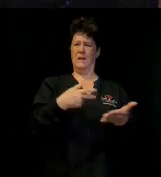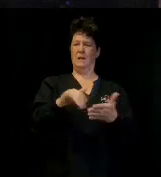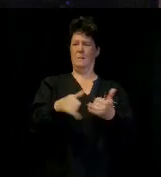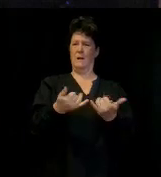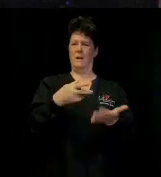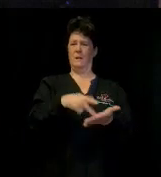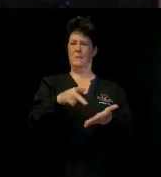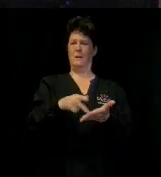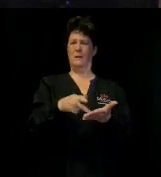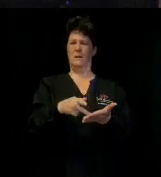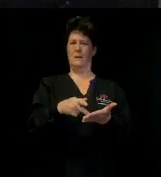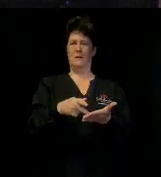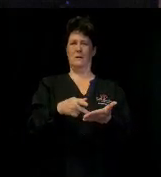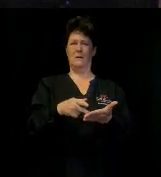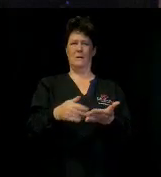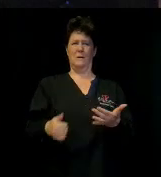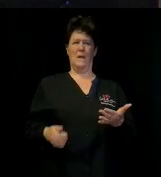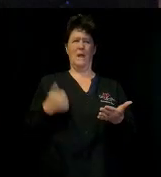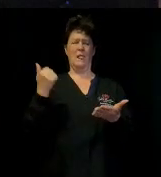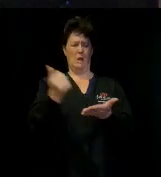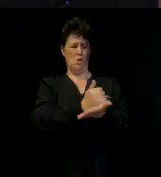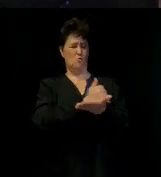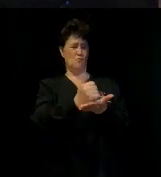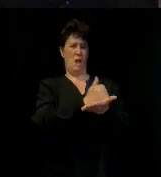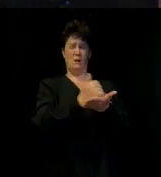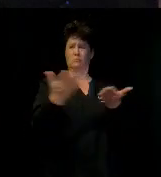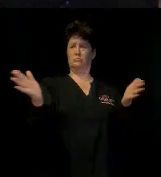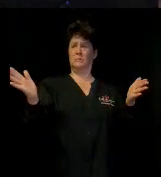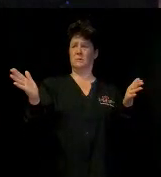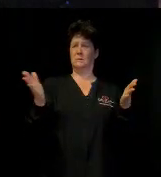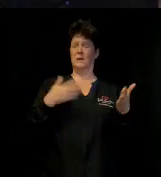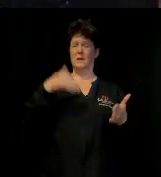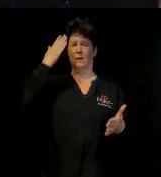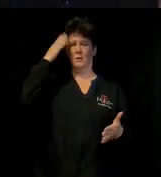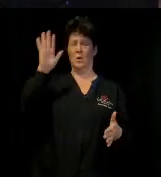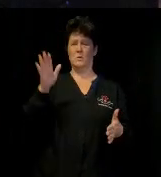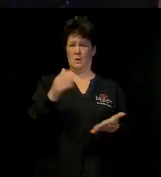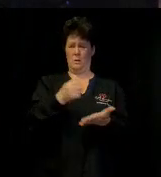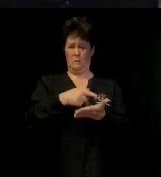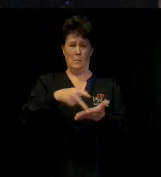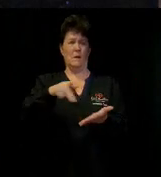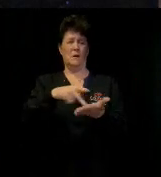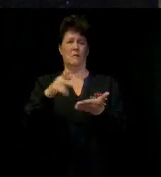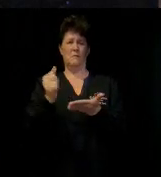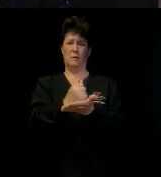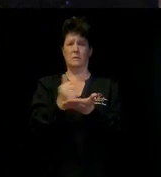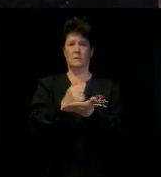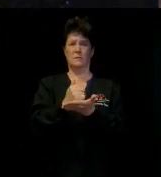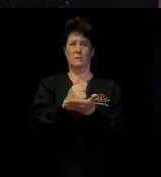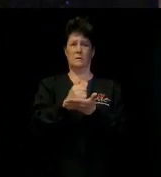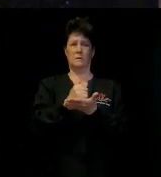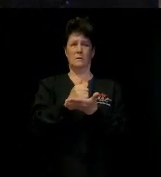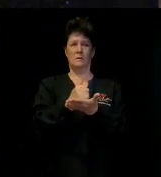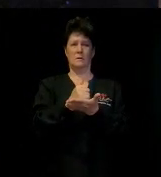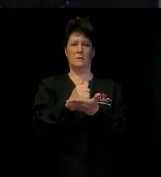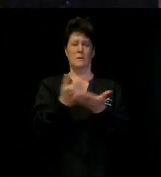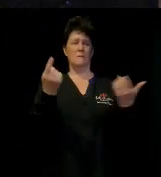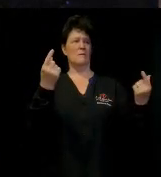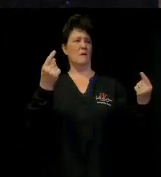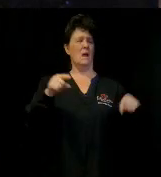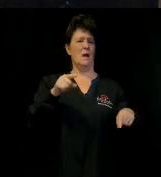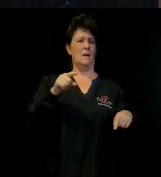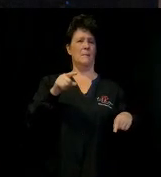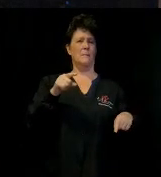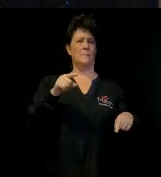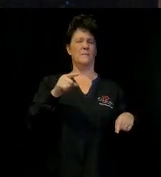I've been living on credit. Praise the Lord. He's going to pay that card off. He knows what's going on. Man, all of a sudden someone's passed